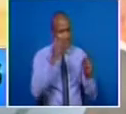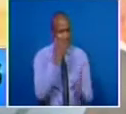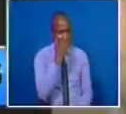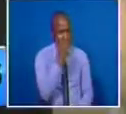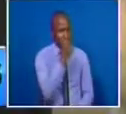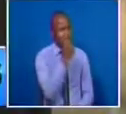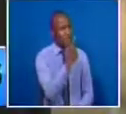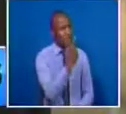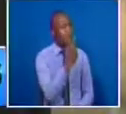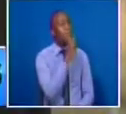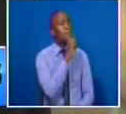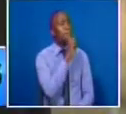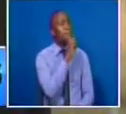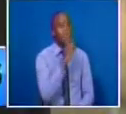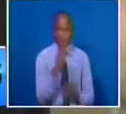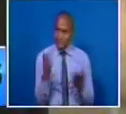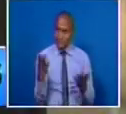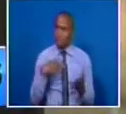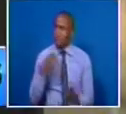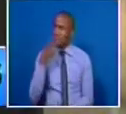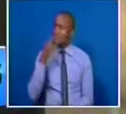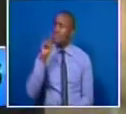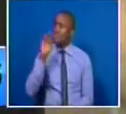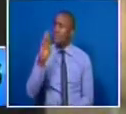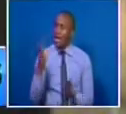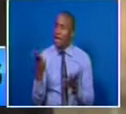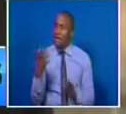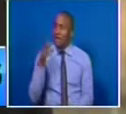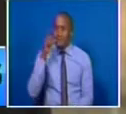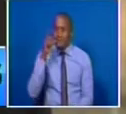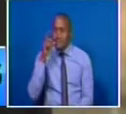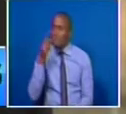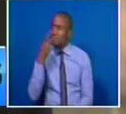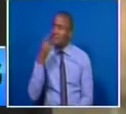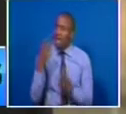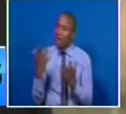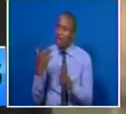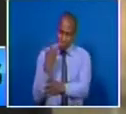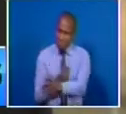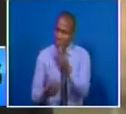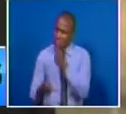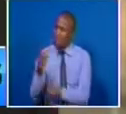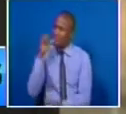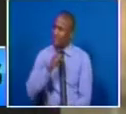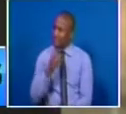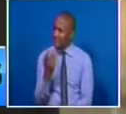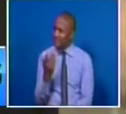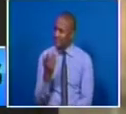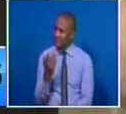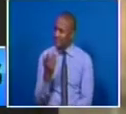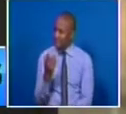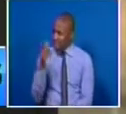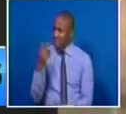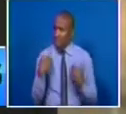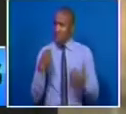tragic. So how are Kenyans getting their TB medication? How are they getting their HIV medication? How are they getting their vaccines? It's ridiculous, and we expect them to be healthy